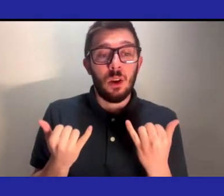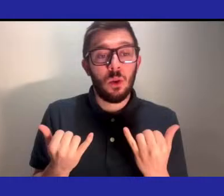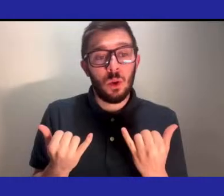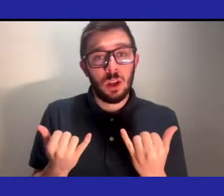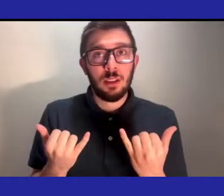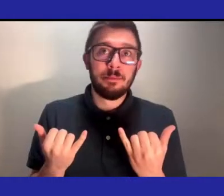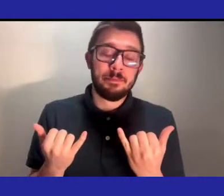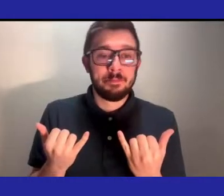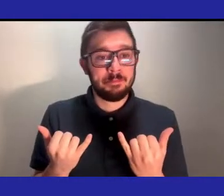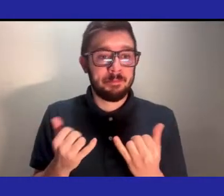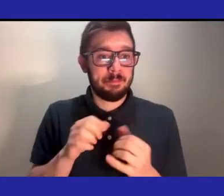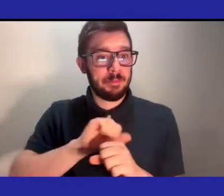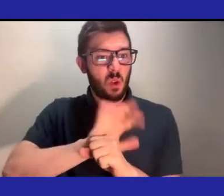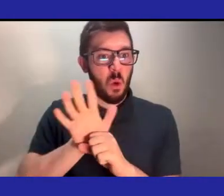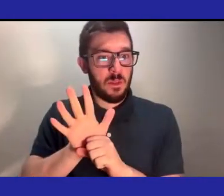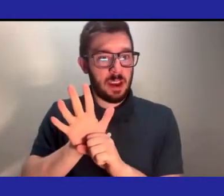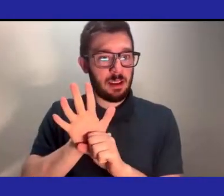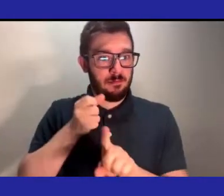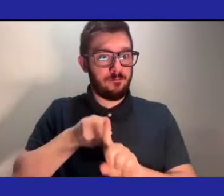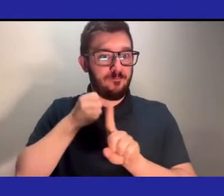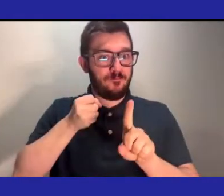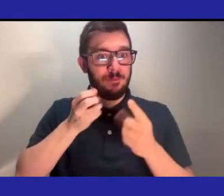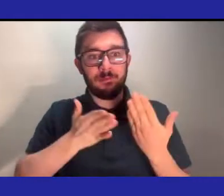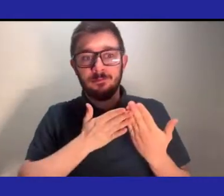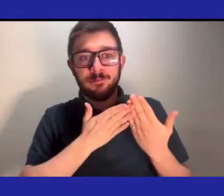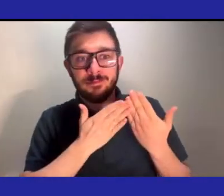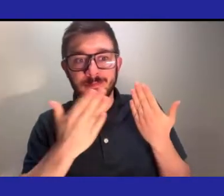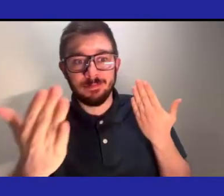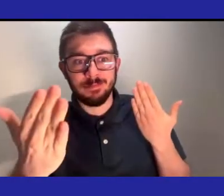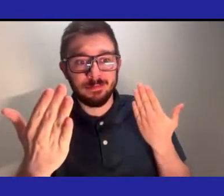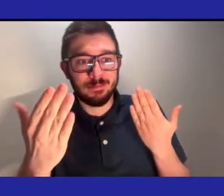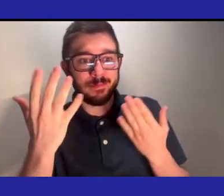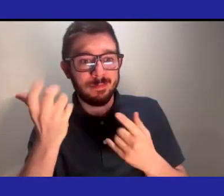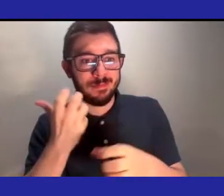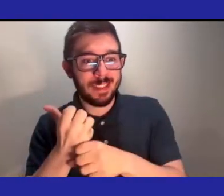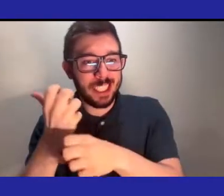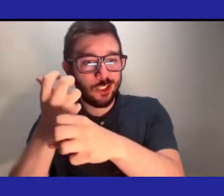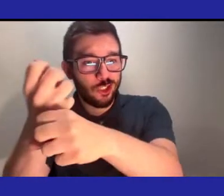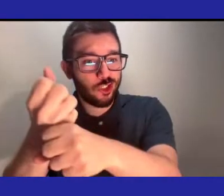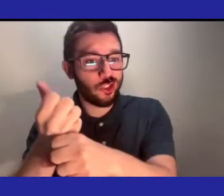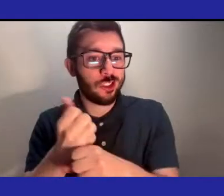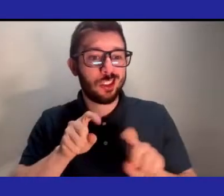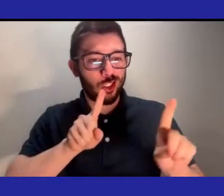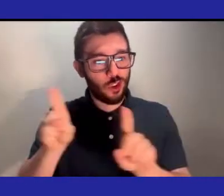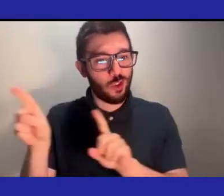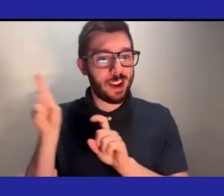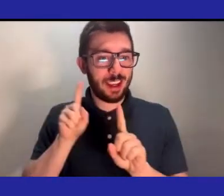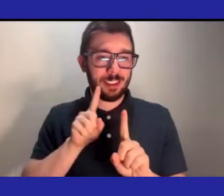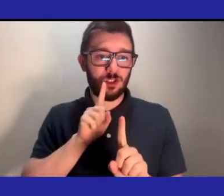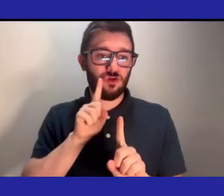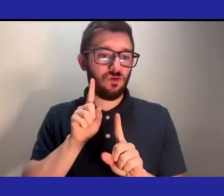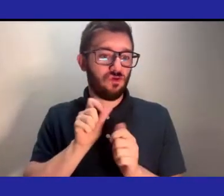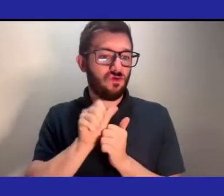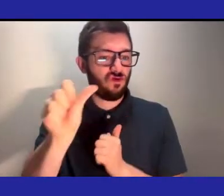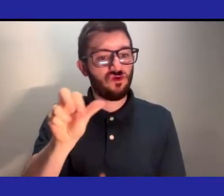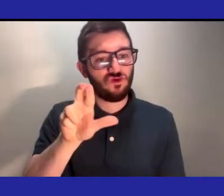post-COVID years, the survey is actually remote rather than on